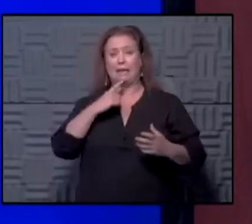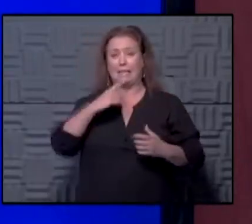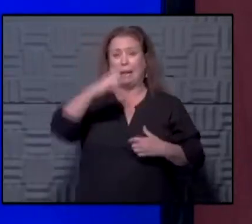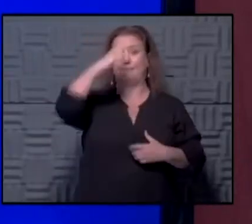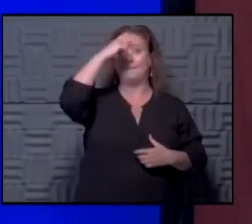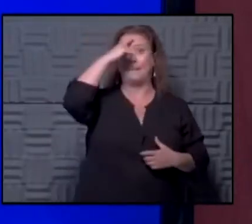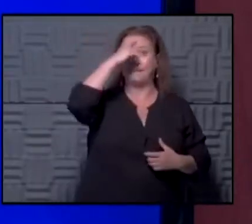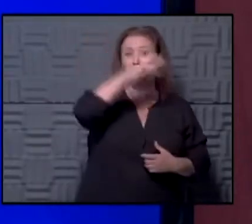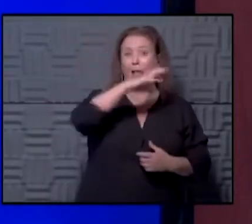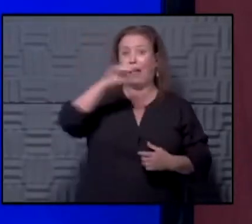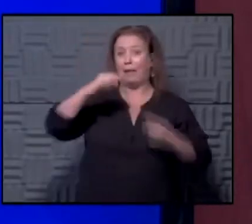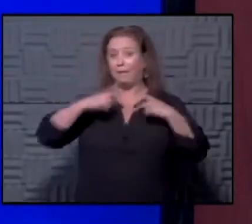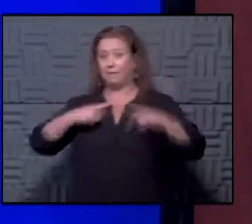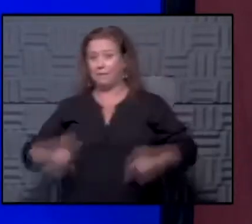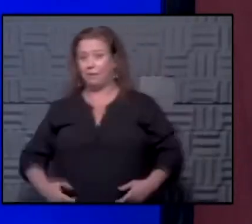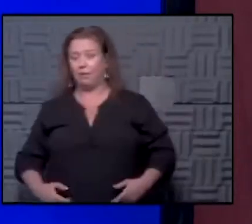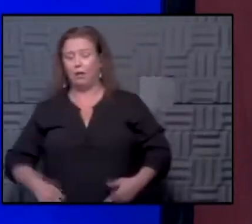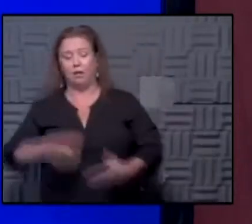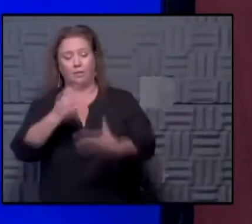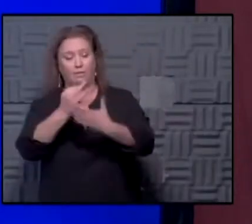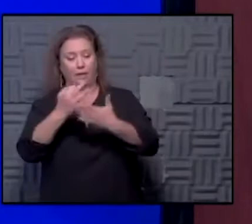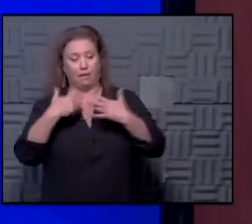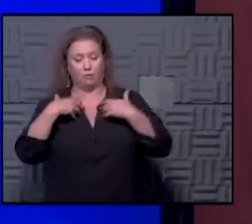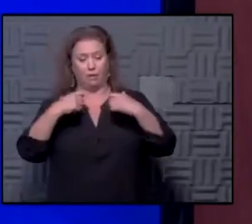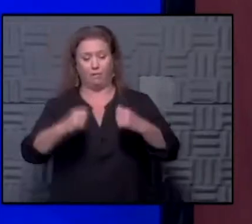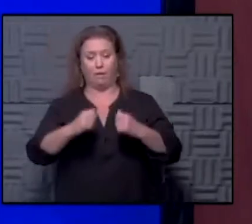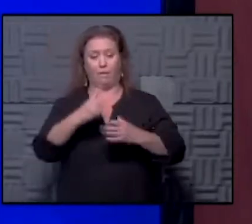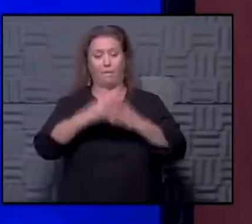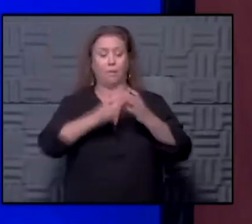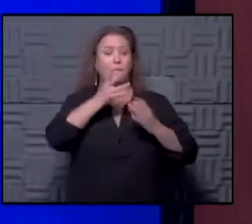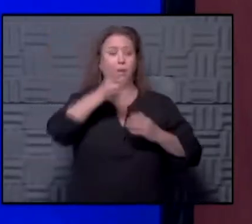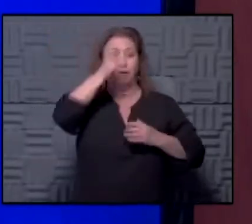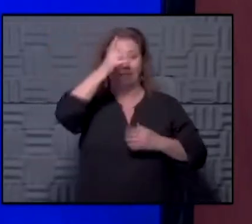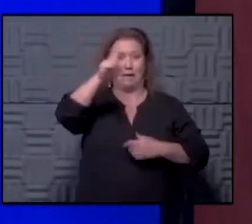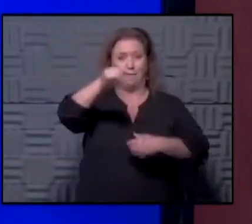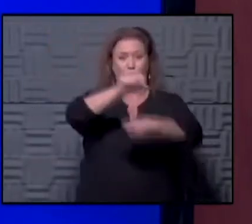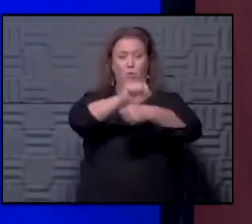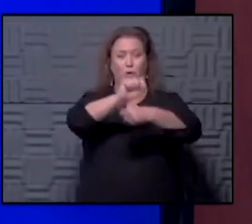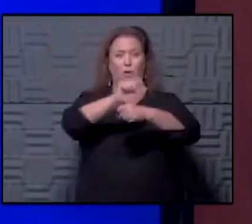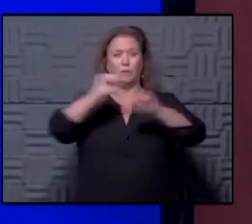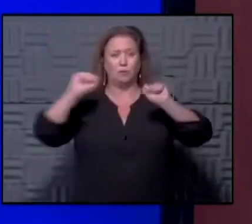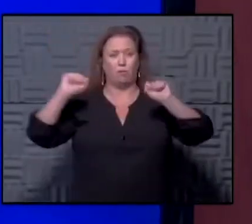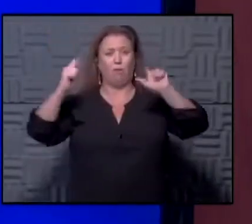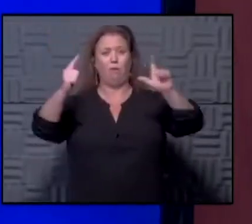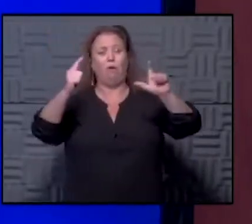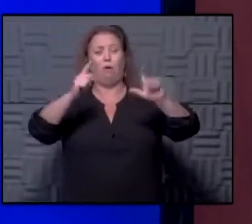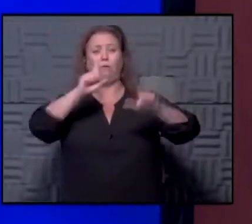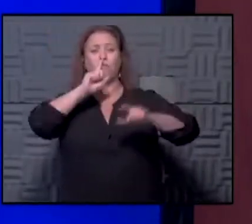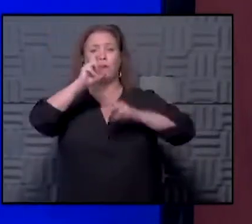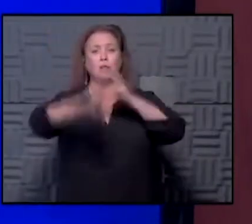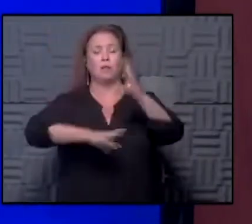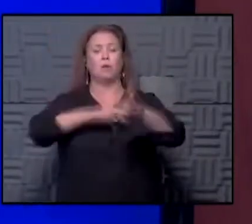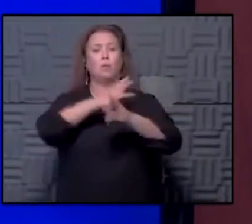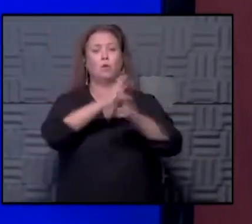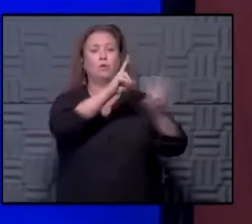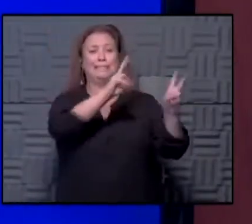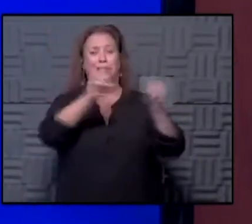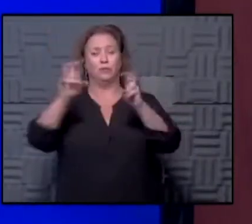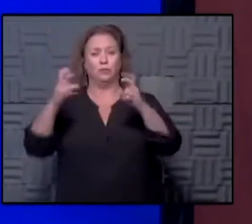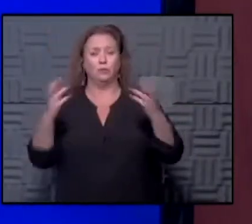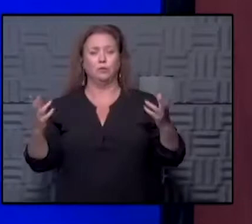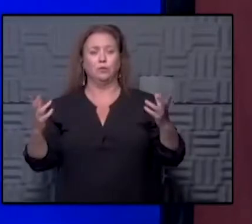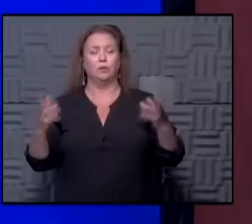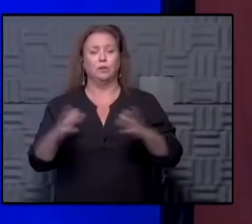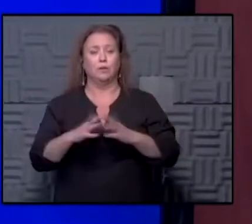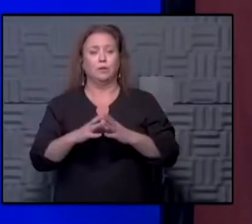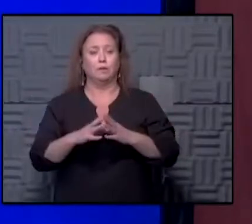mentally and physically, the financial health, I mean, if both parents have to work, I mean, those are all real world issues But part of making that